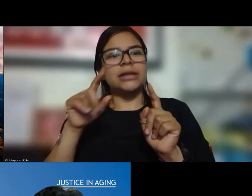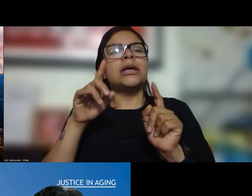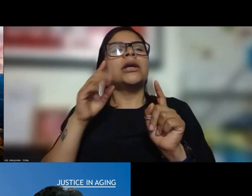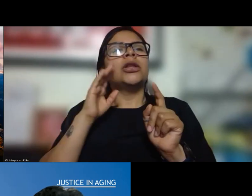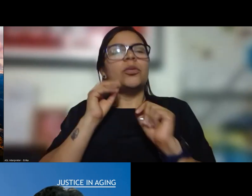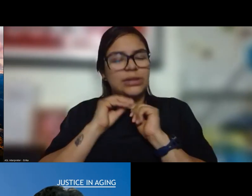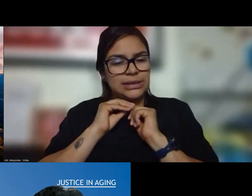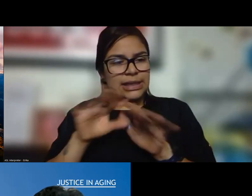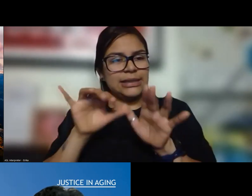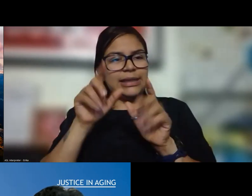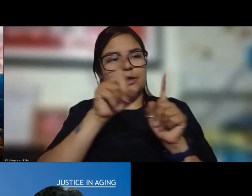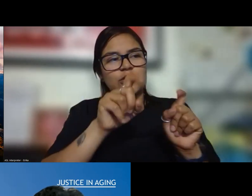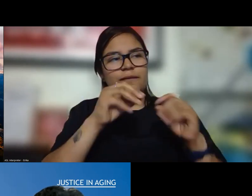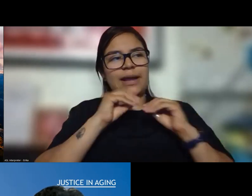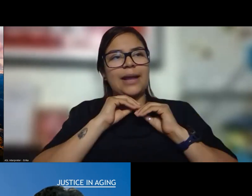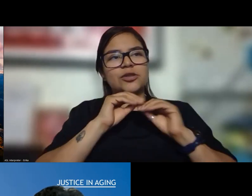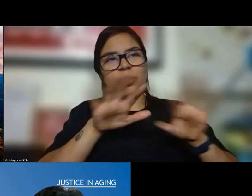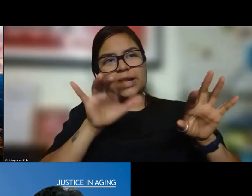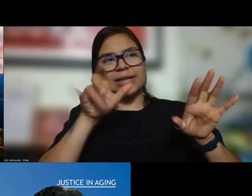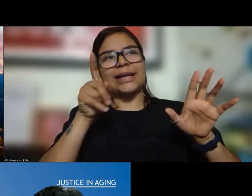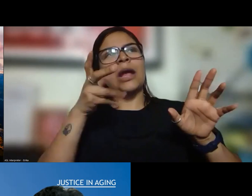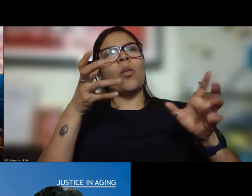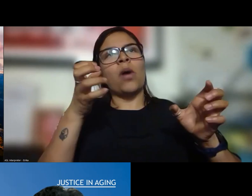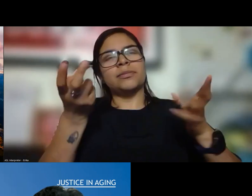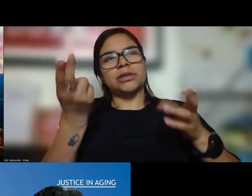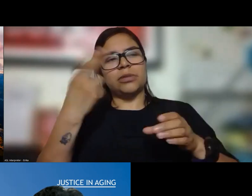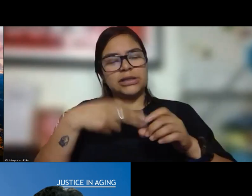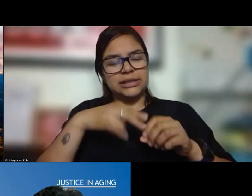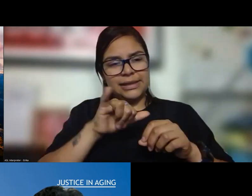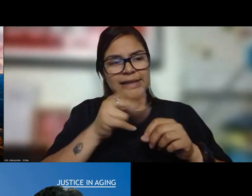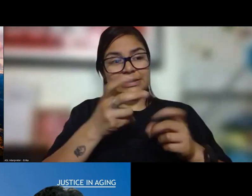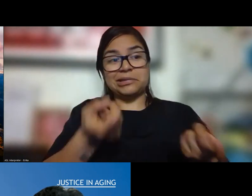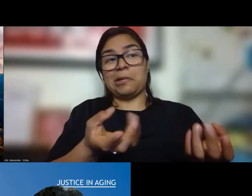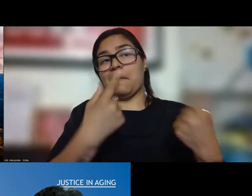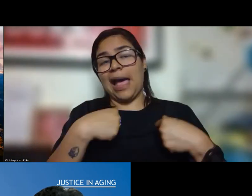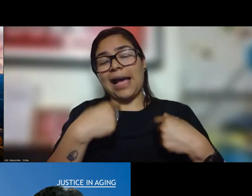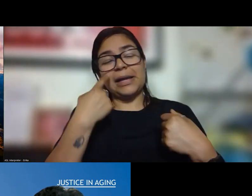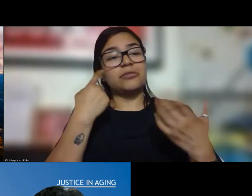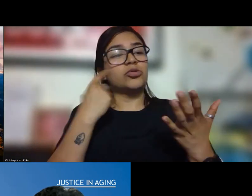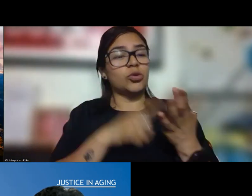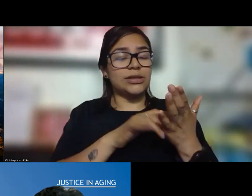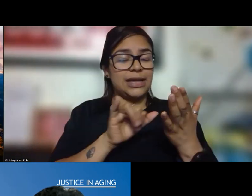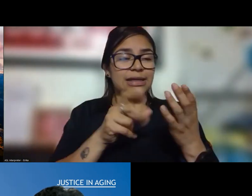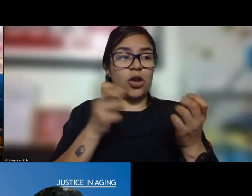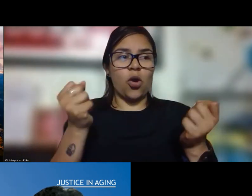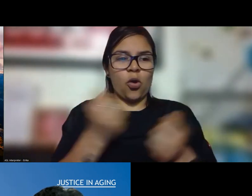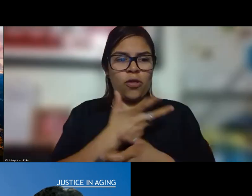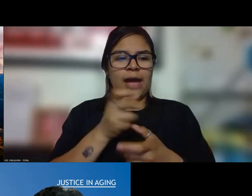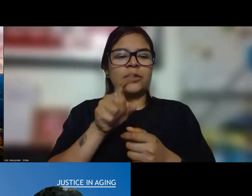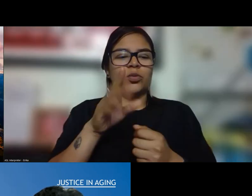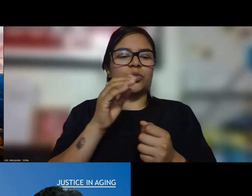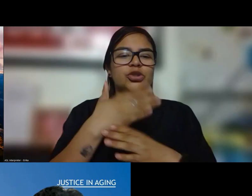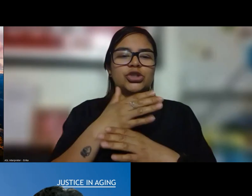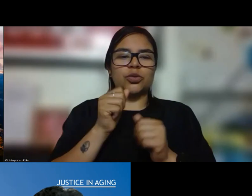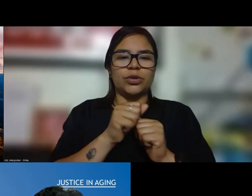sending the survey out and having those participants to complete it and getting those responses. And a lot of that information was shared with the